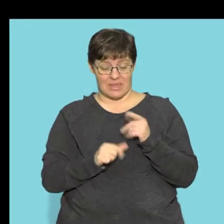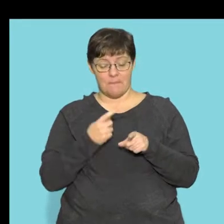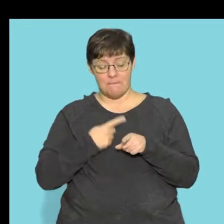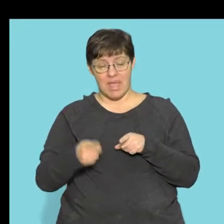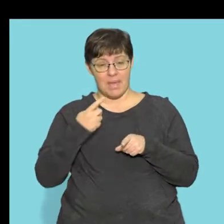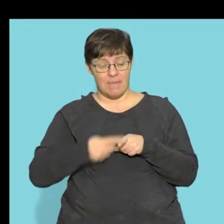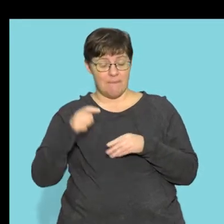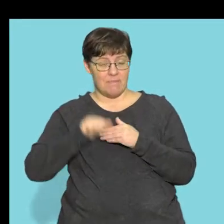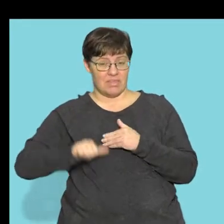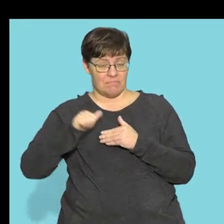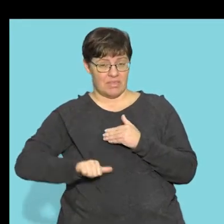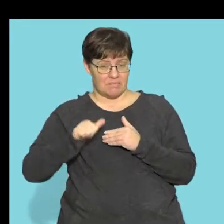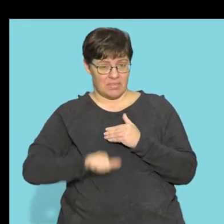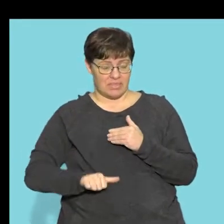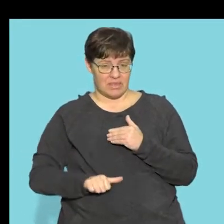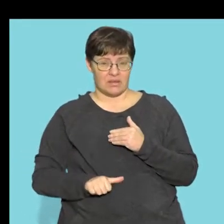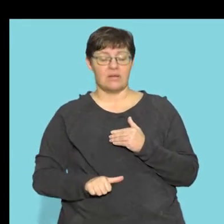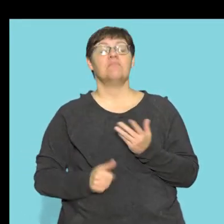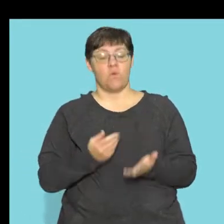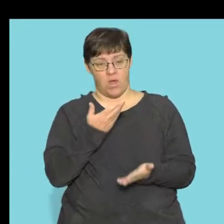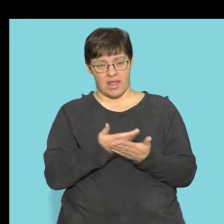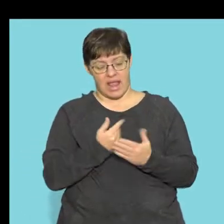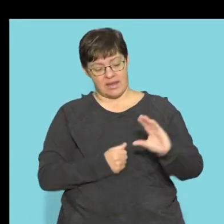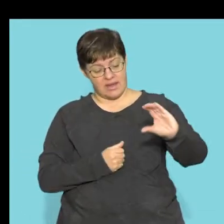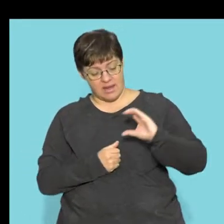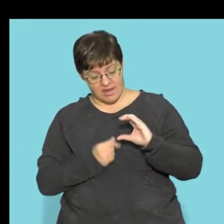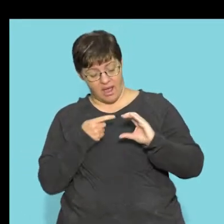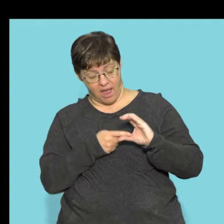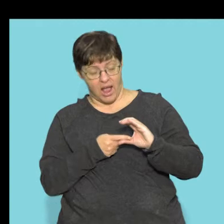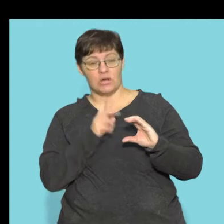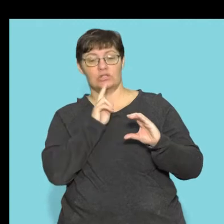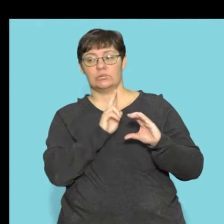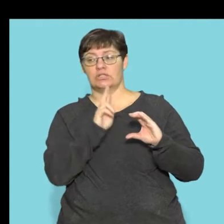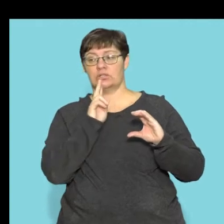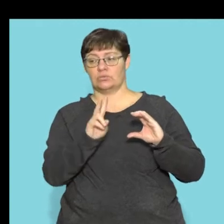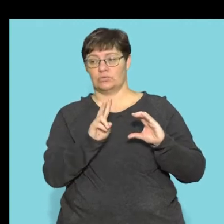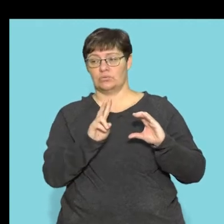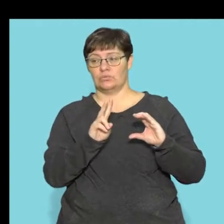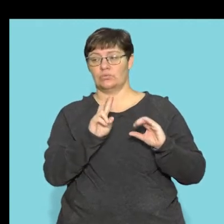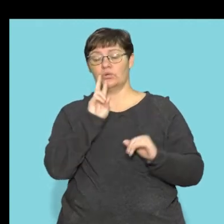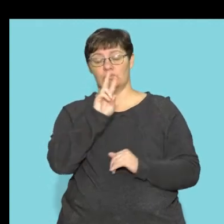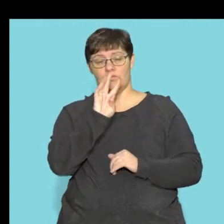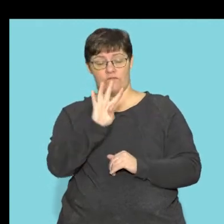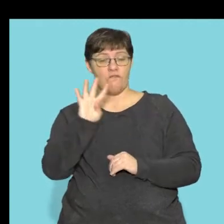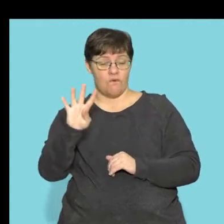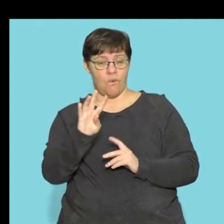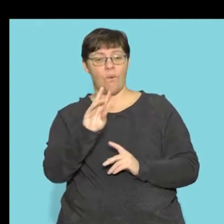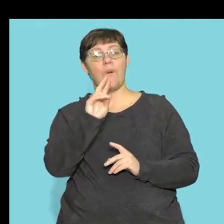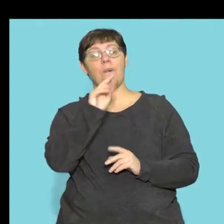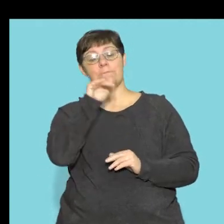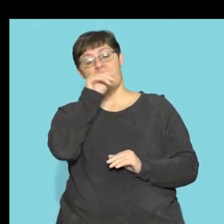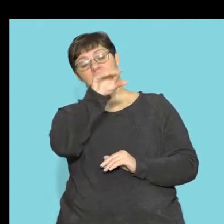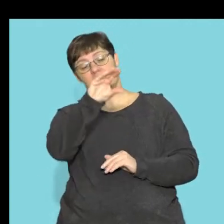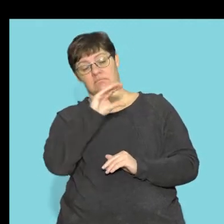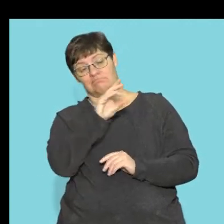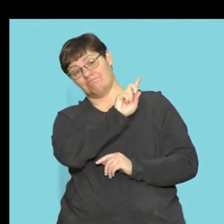a month-to-month basis, you can be able to take 22,000 from the bank. So that's the